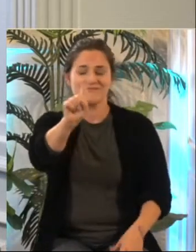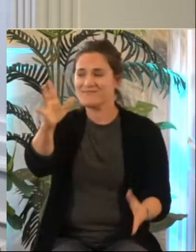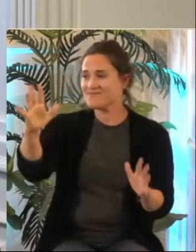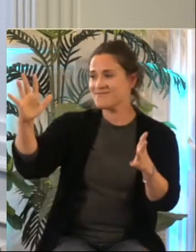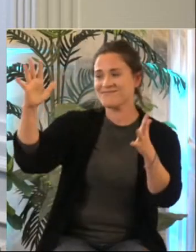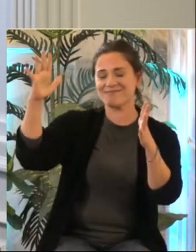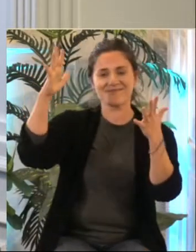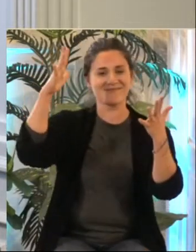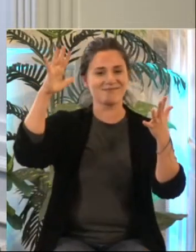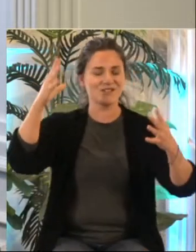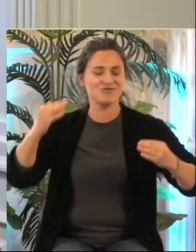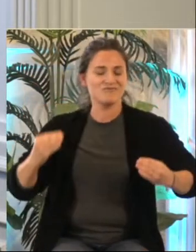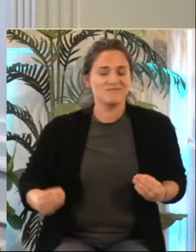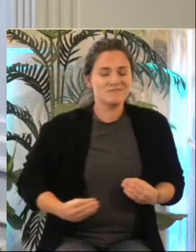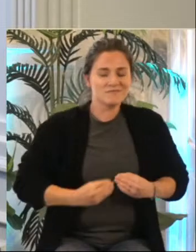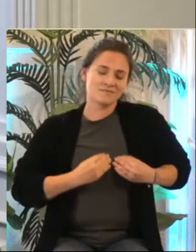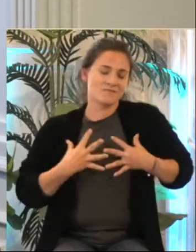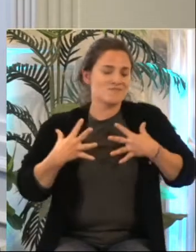good.